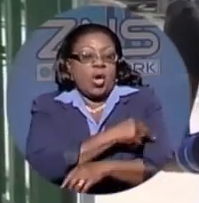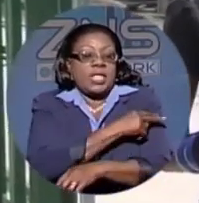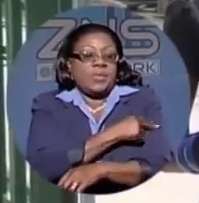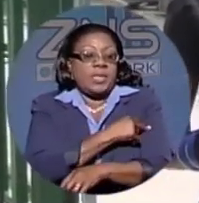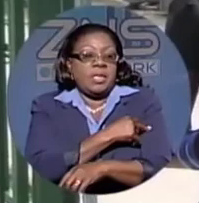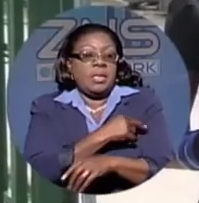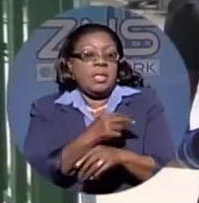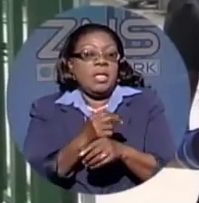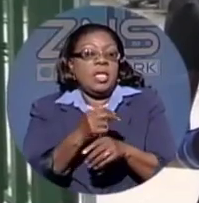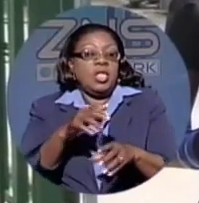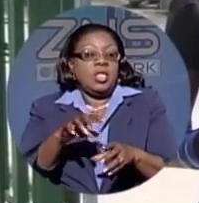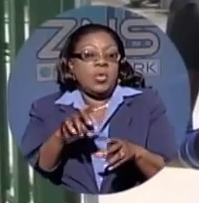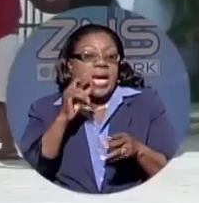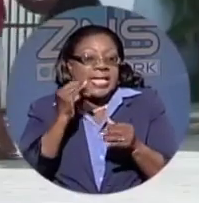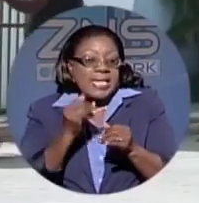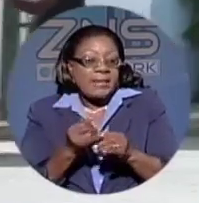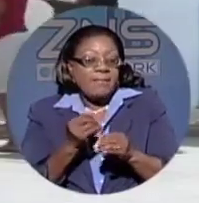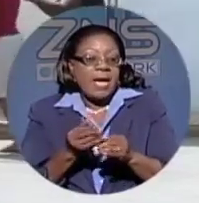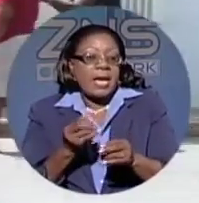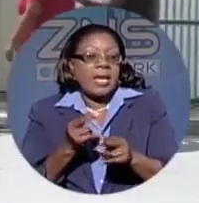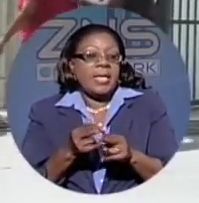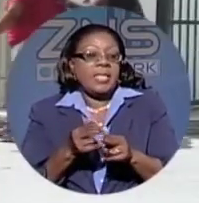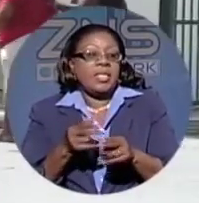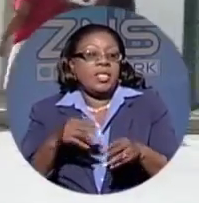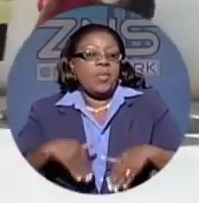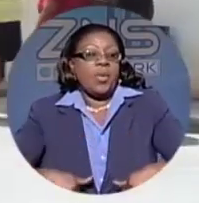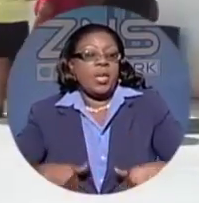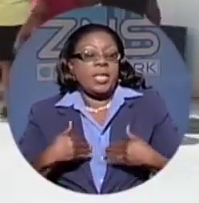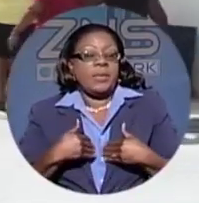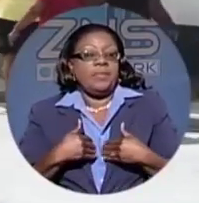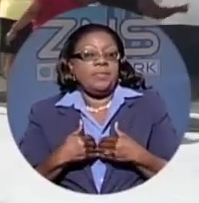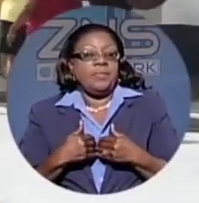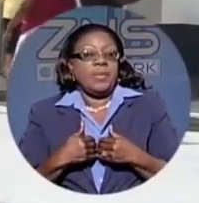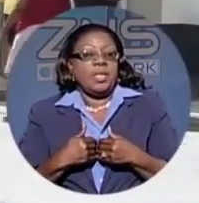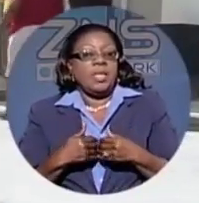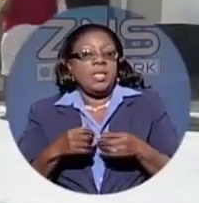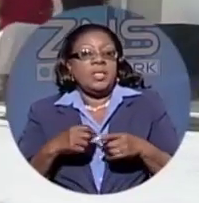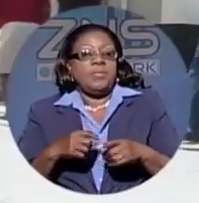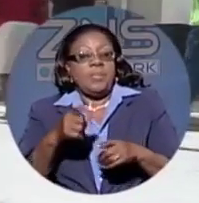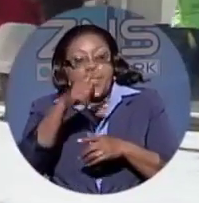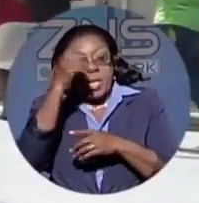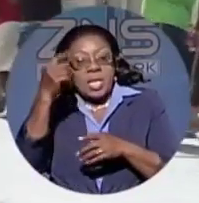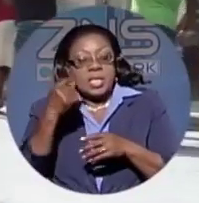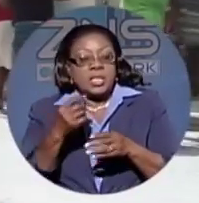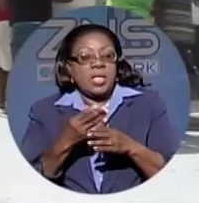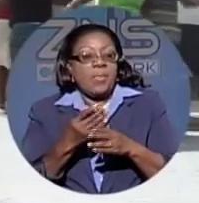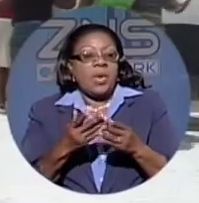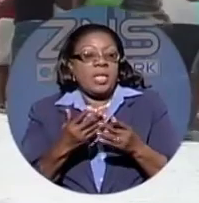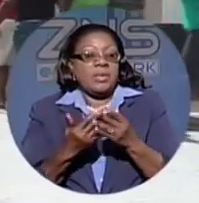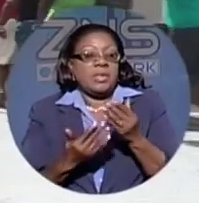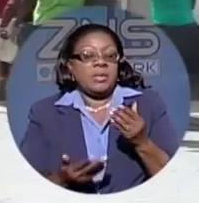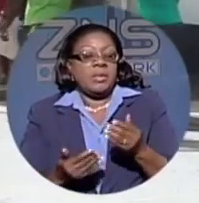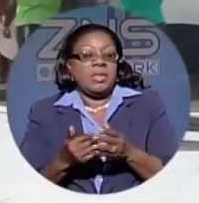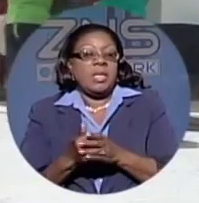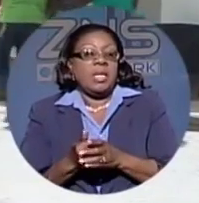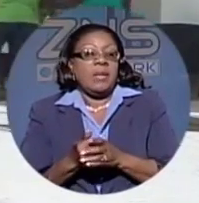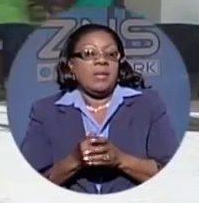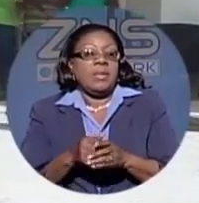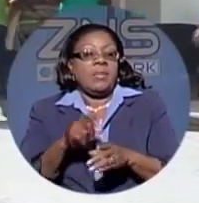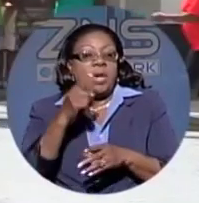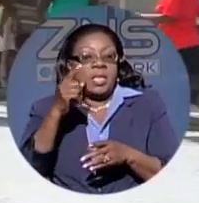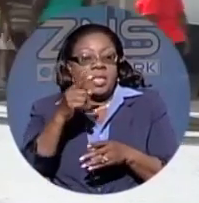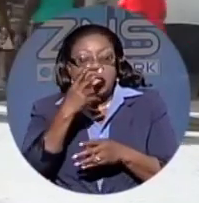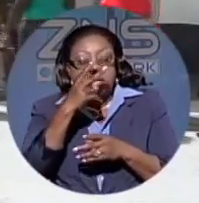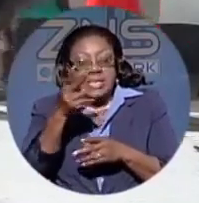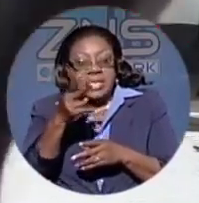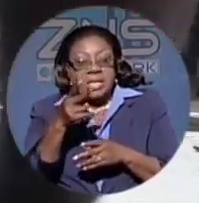Hospital's morgue to identify his body. Due to the extensive decomposition of the body found, the family was not able to positively identify whether or